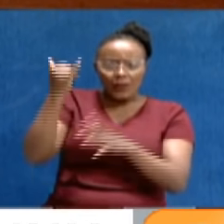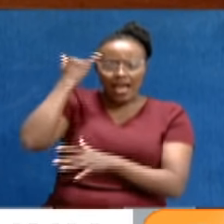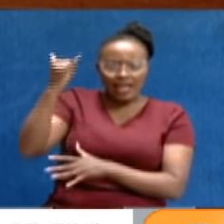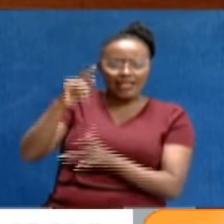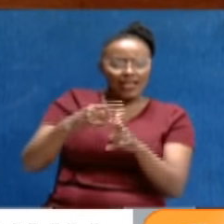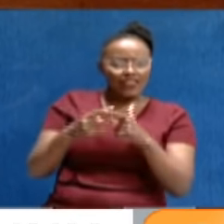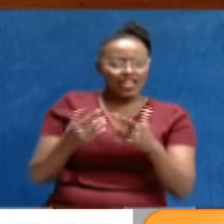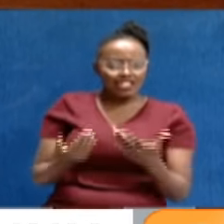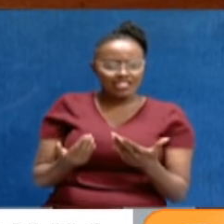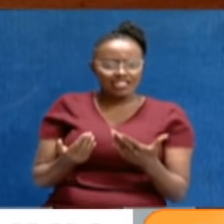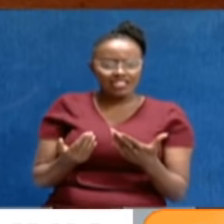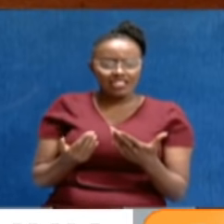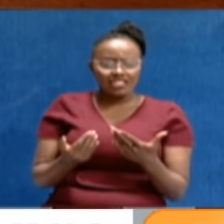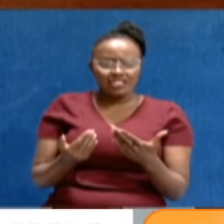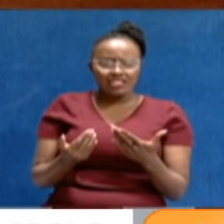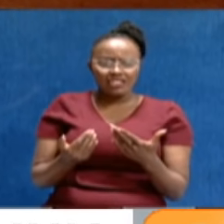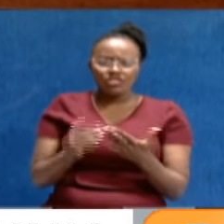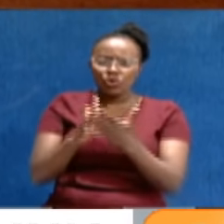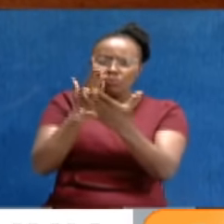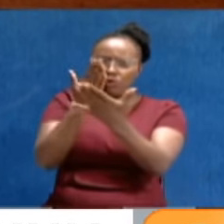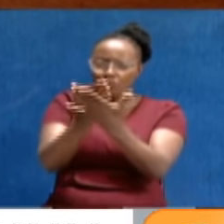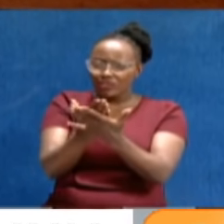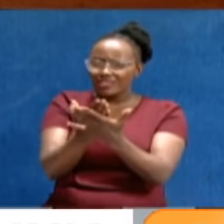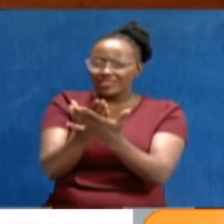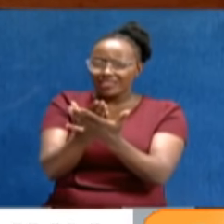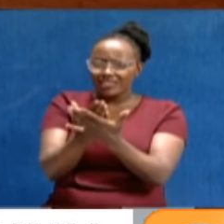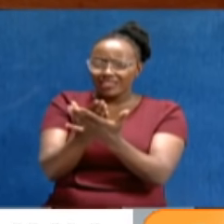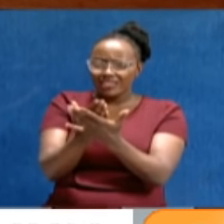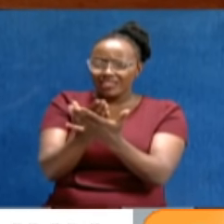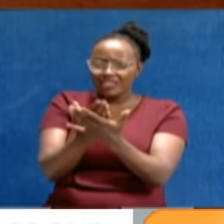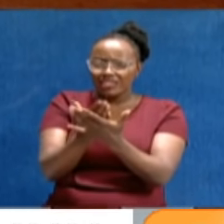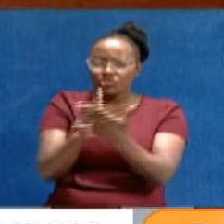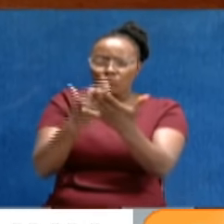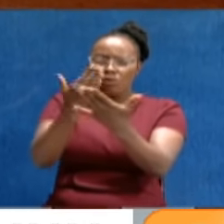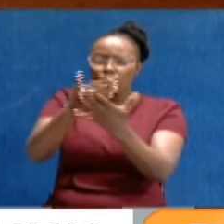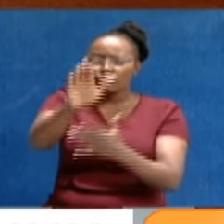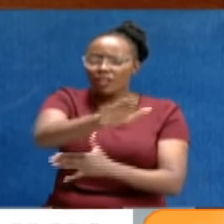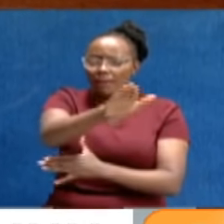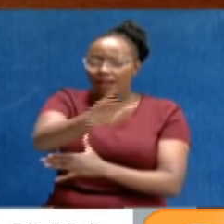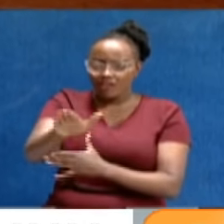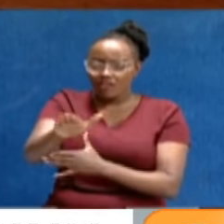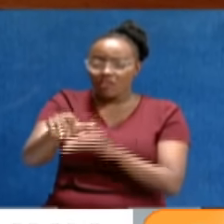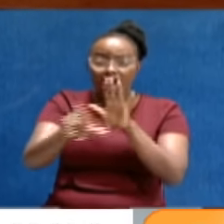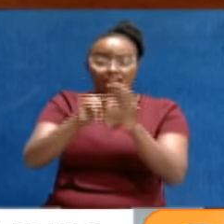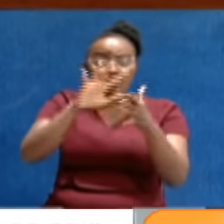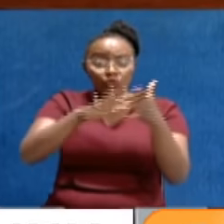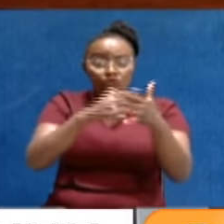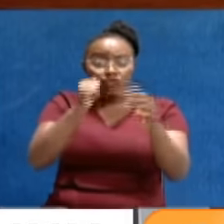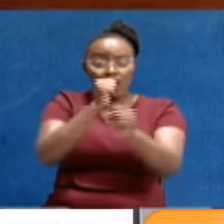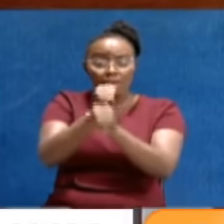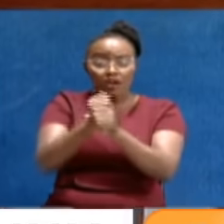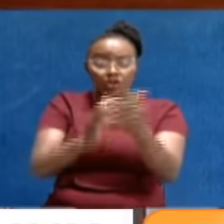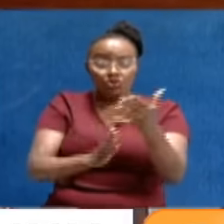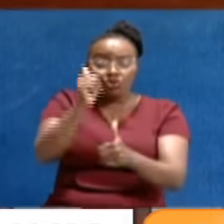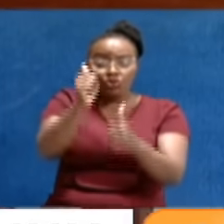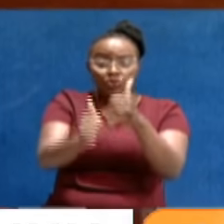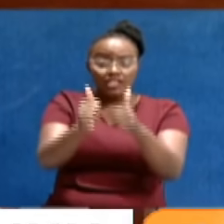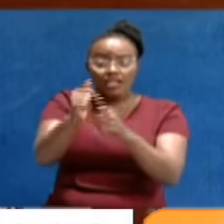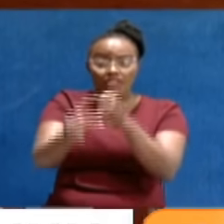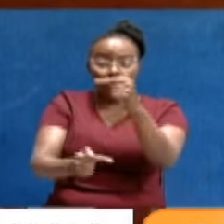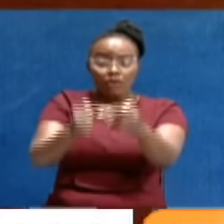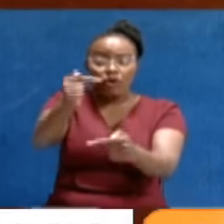idea, then, and you know, propose to the legislature, to parliament, a legal framework through which